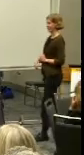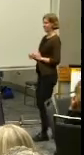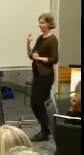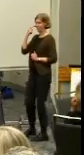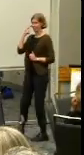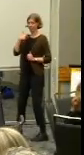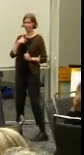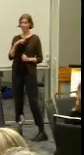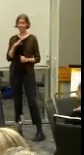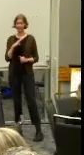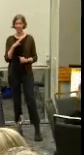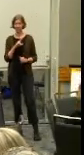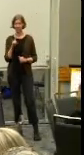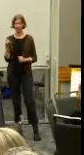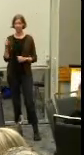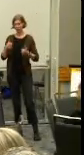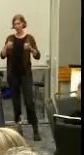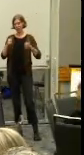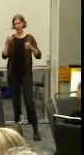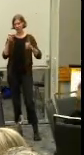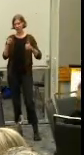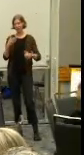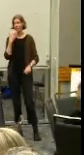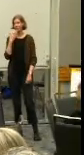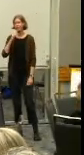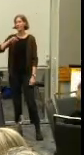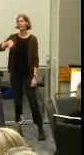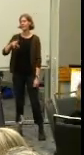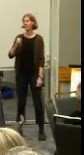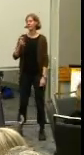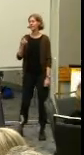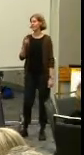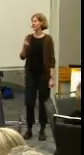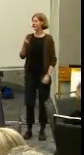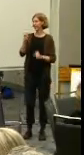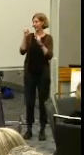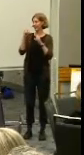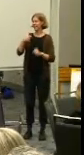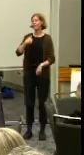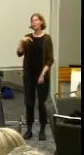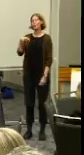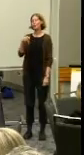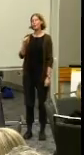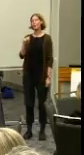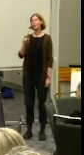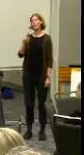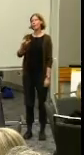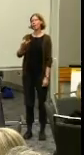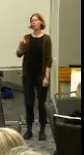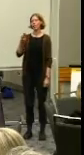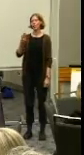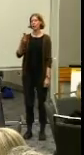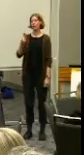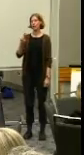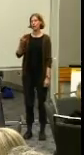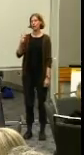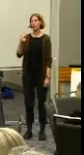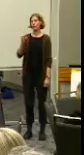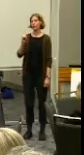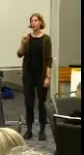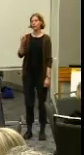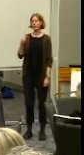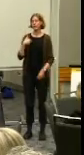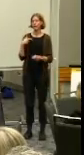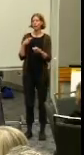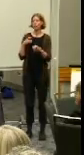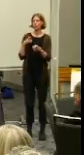okay? Oh yeah, that seems to be working well. Thank you very much. Thank you, Jennifer, that was fabulous. So my name is Paul Burgess. I'm the Executive Director for Fourth Plane